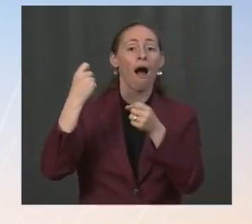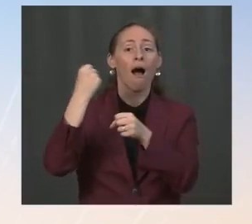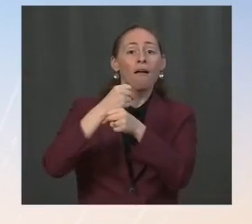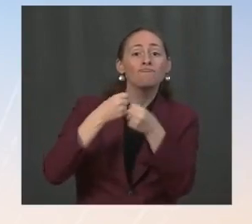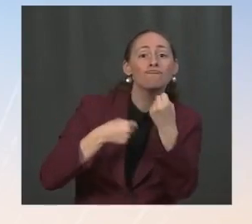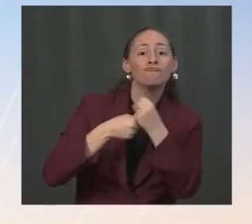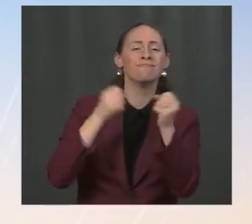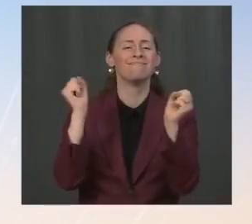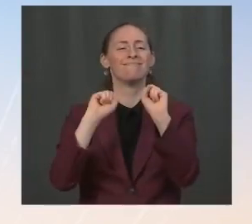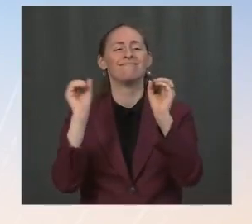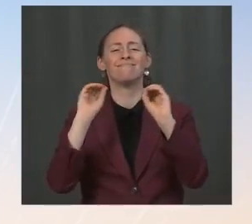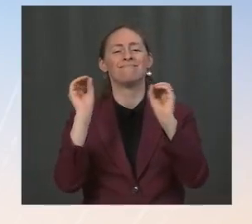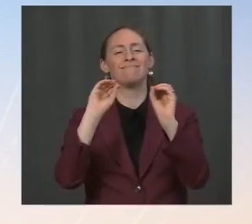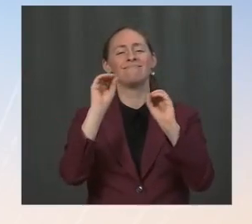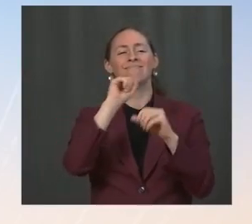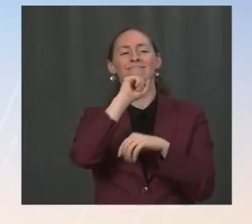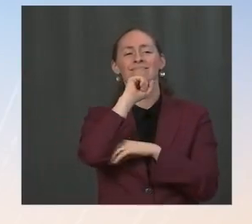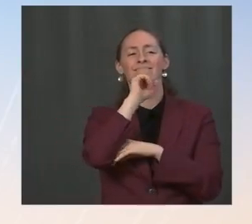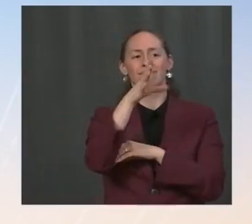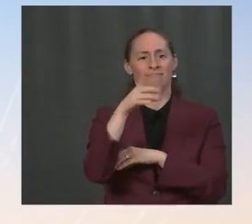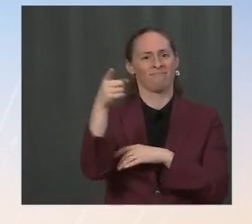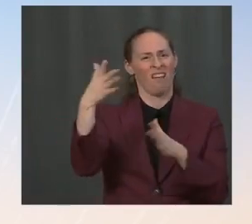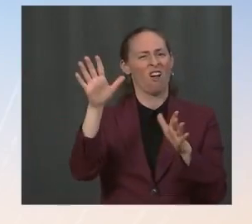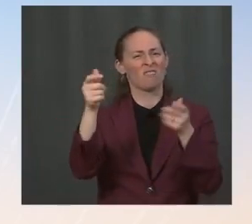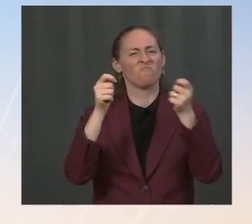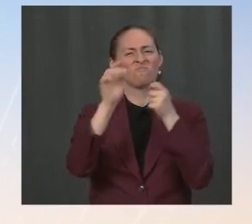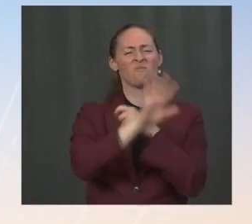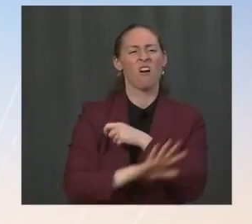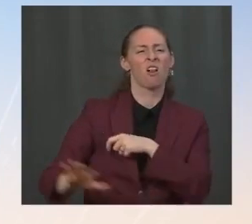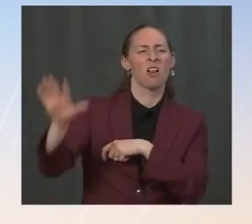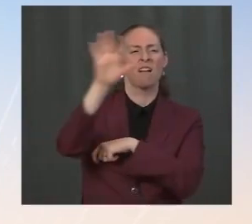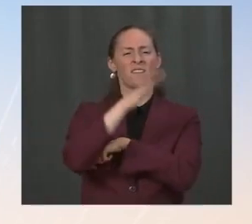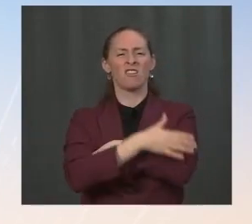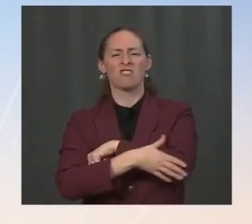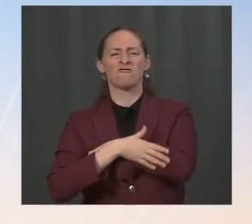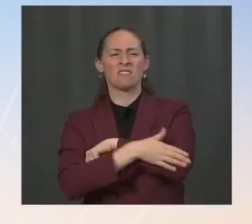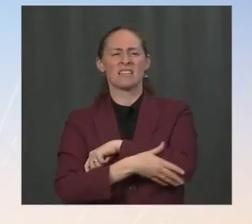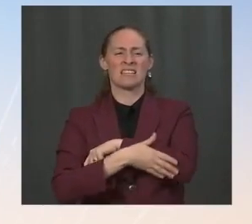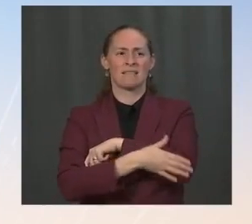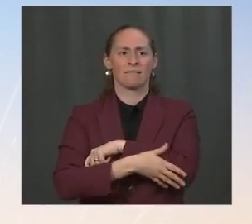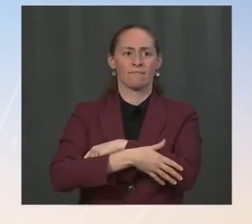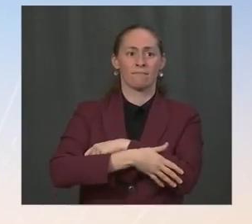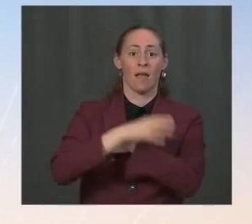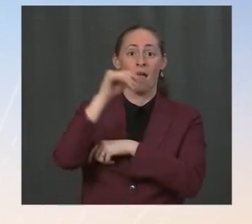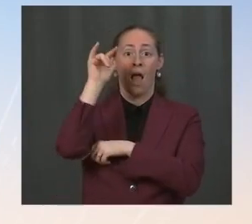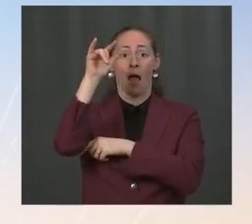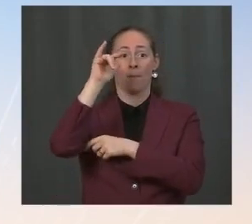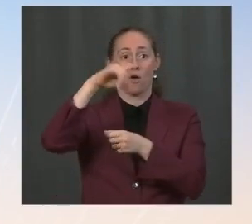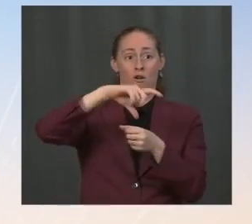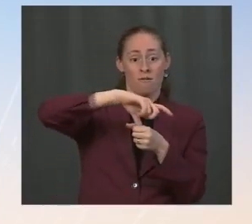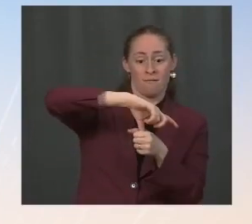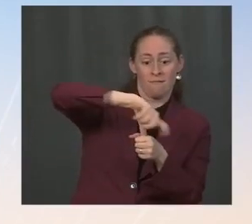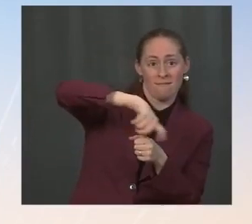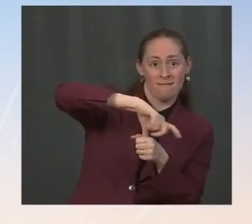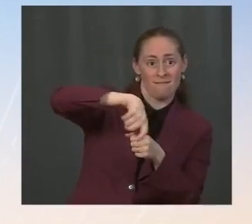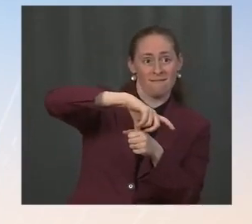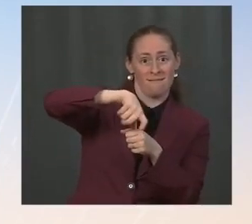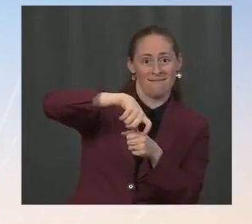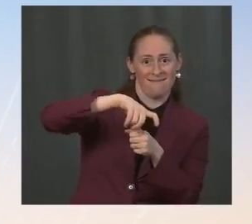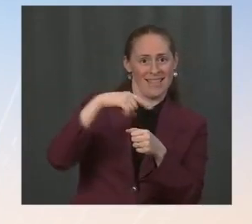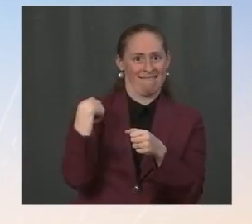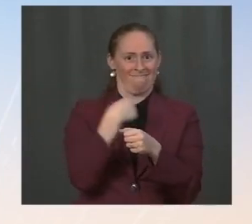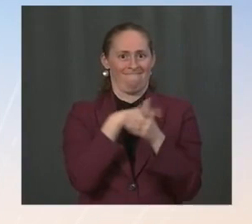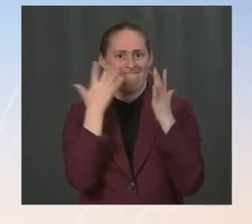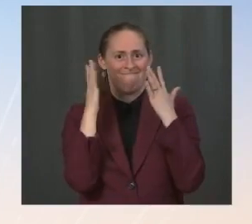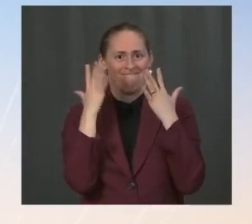large swaths of the country, including a lot of the security perimeters around the airport, we have to coordinate with them in order to get people out. We'll continue to do